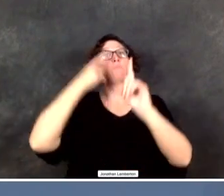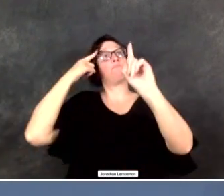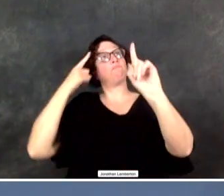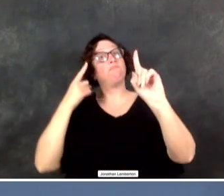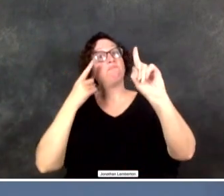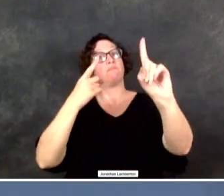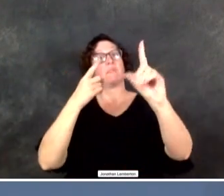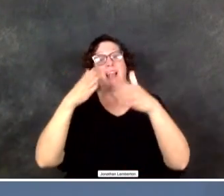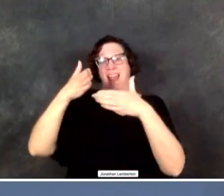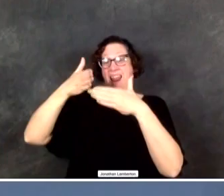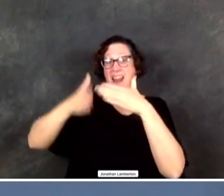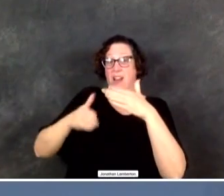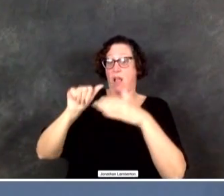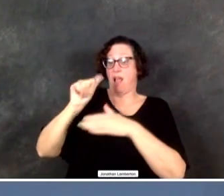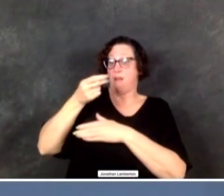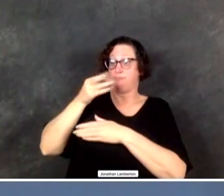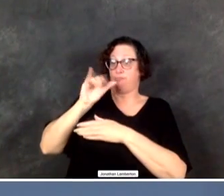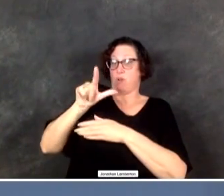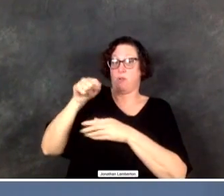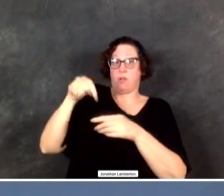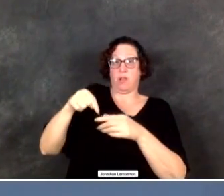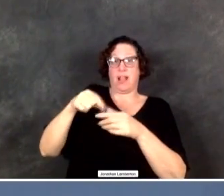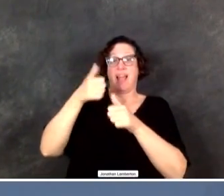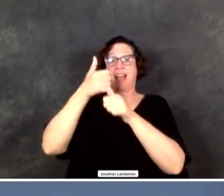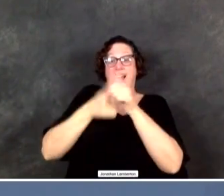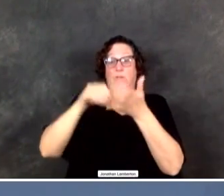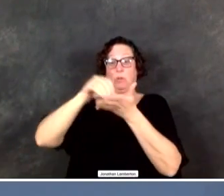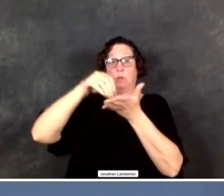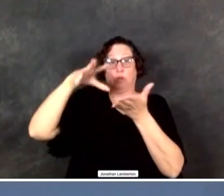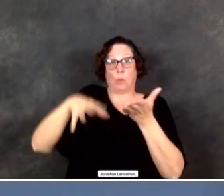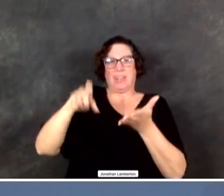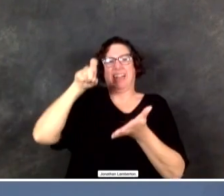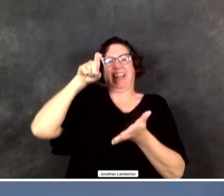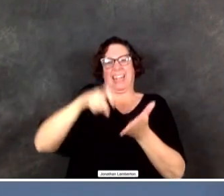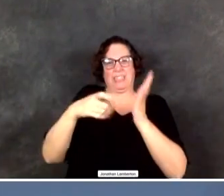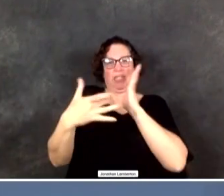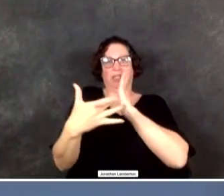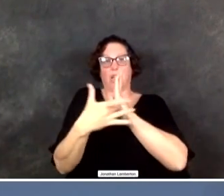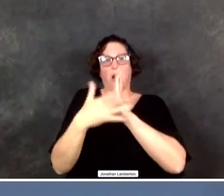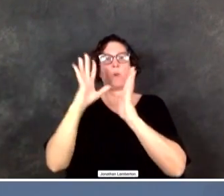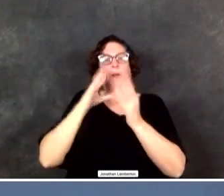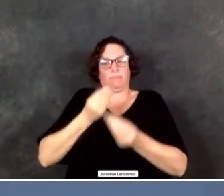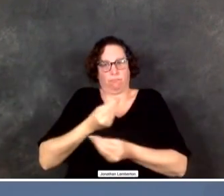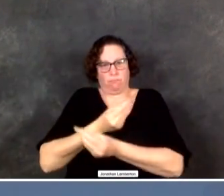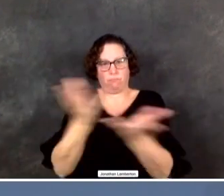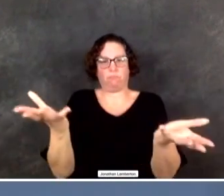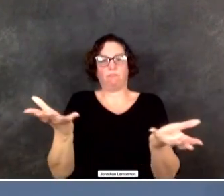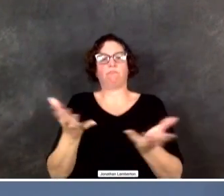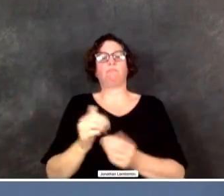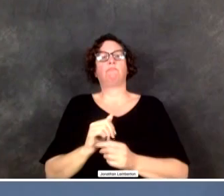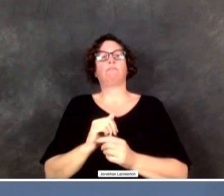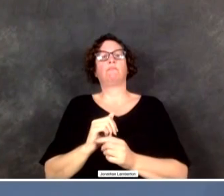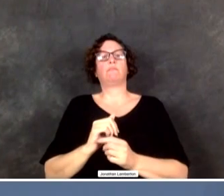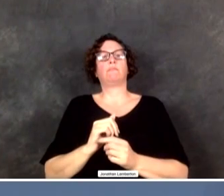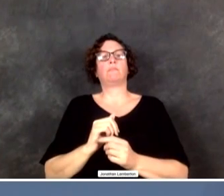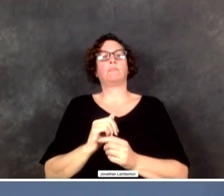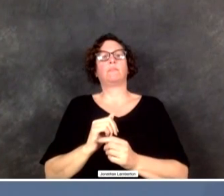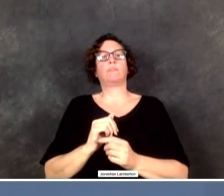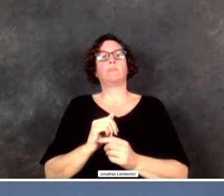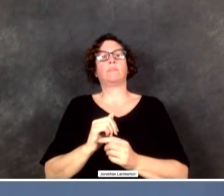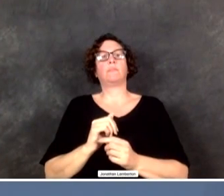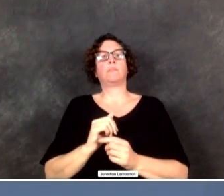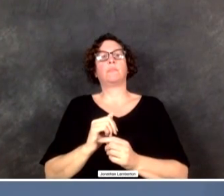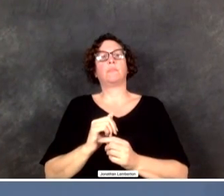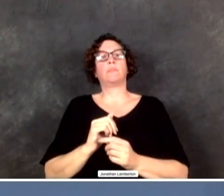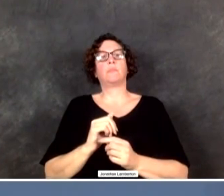or families that have identified themselves as needing a device based on the survey, will have a device in their hands as well. So it's really